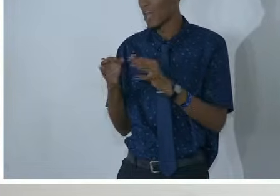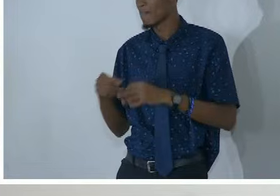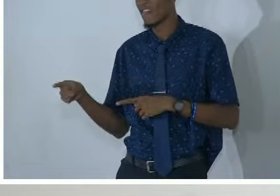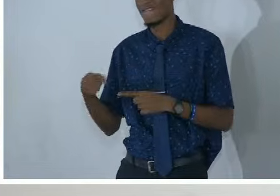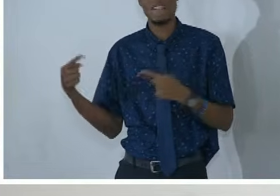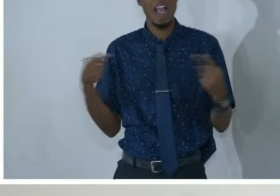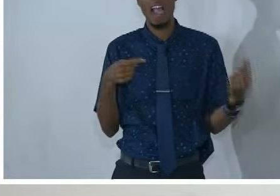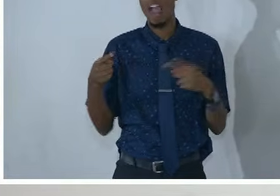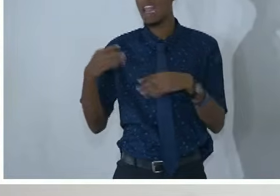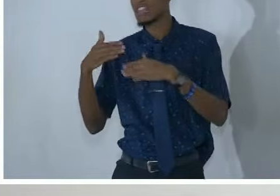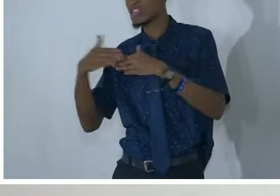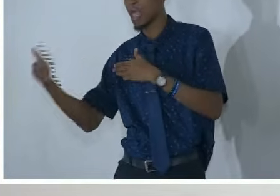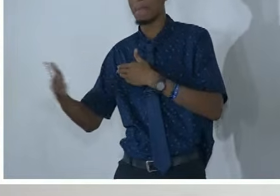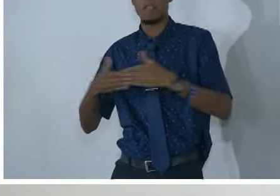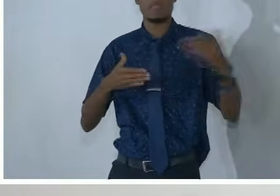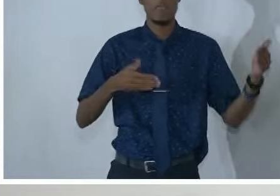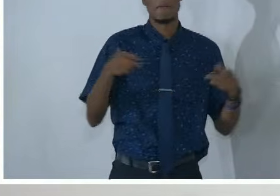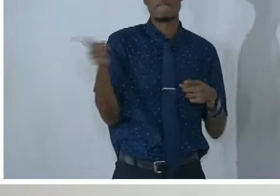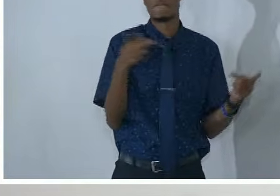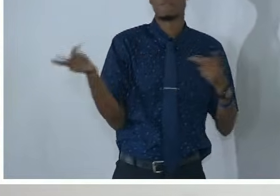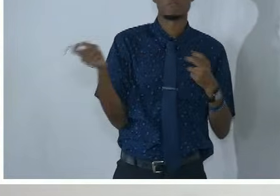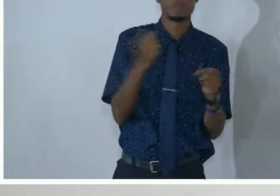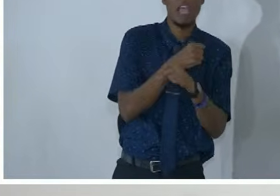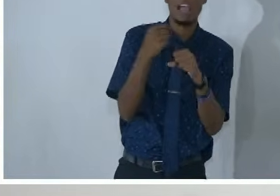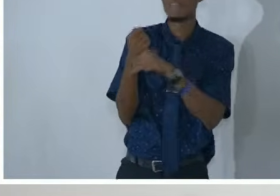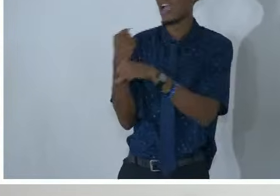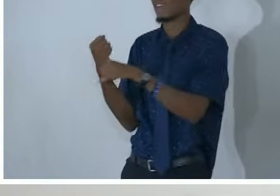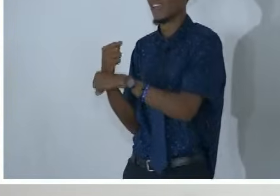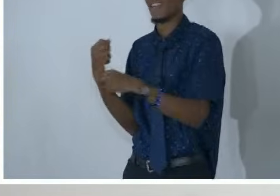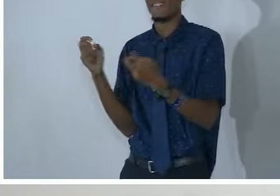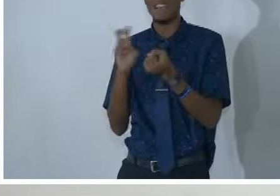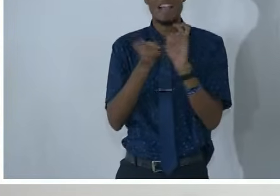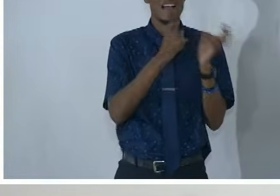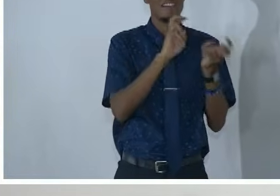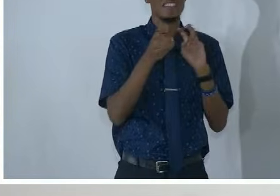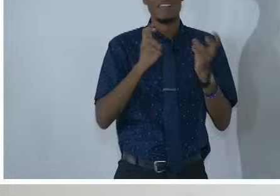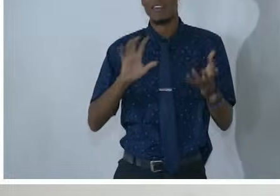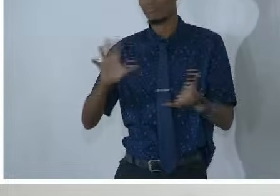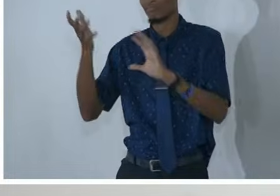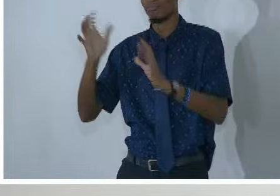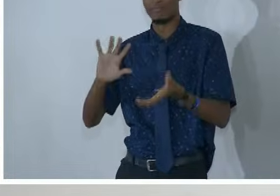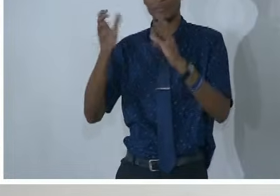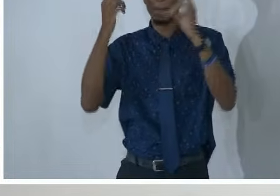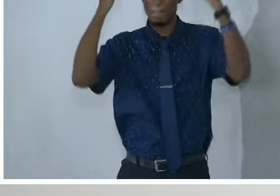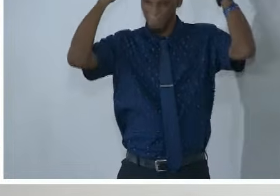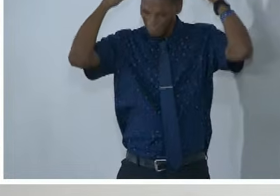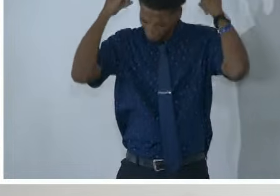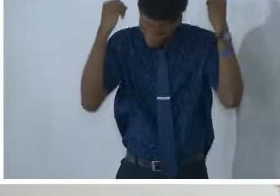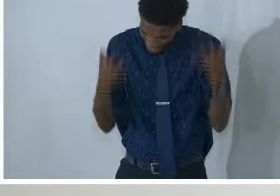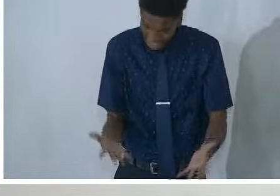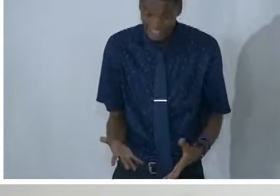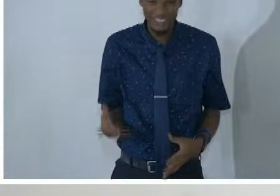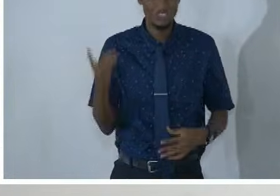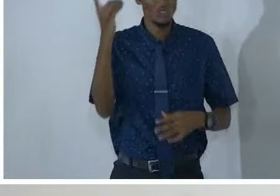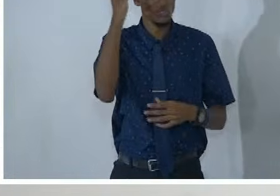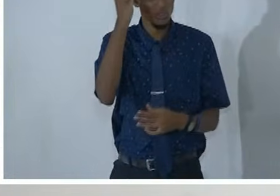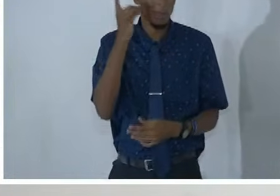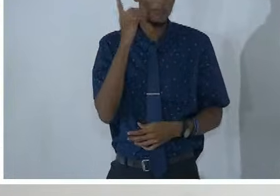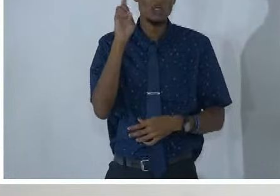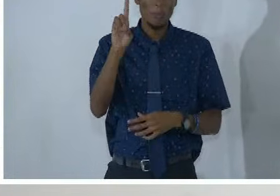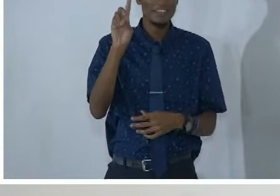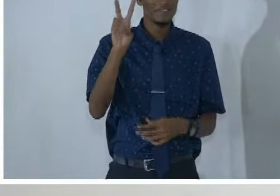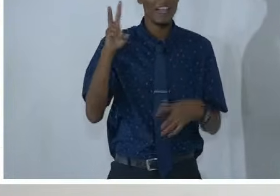another. Huge amount of domestic violence, and actually violence,